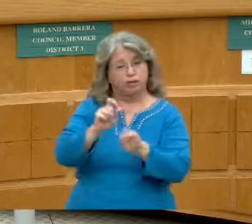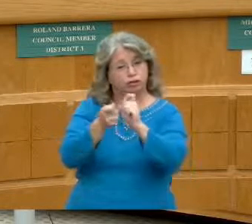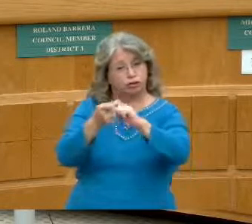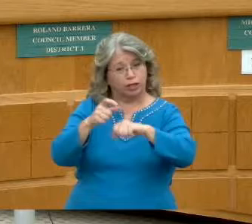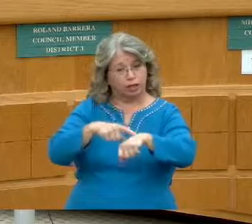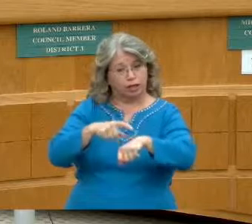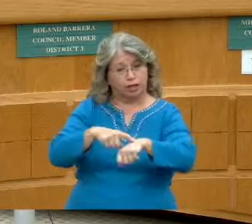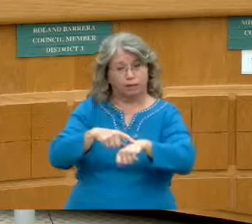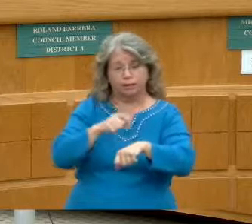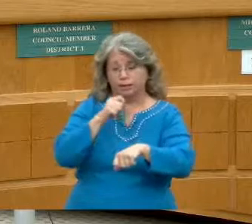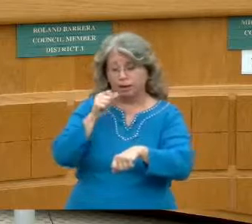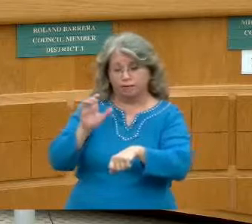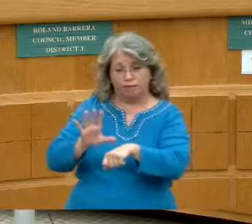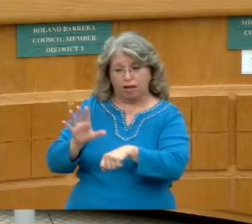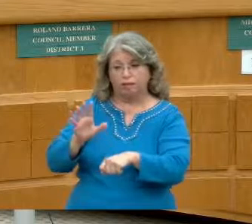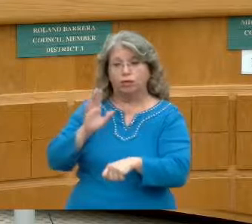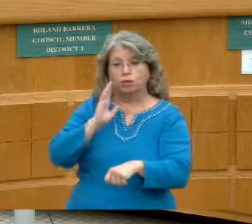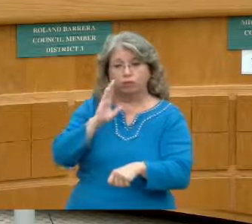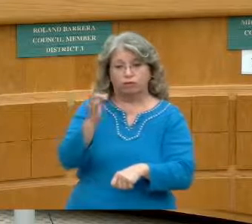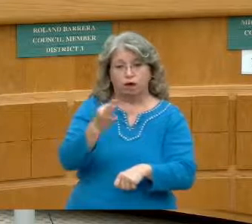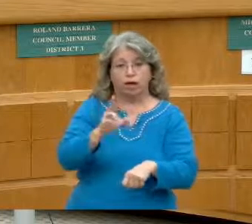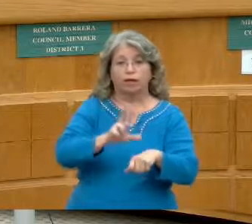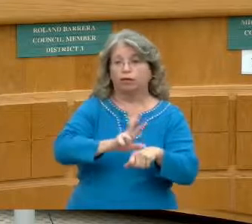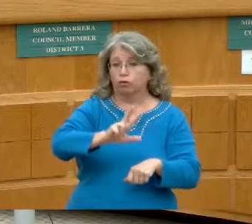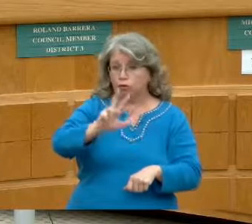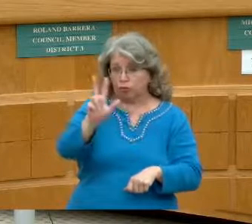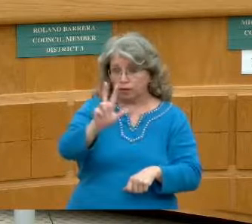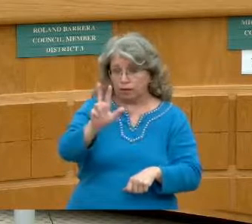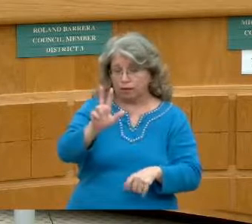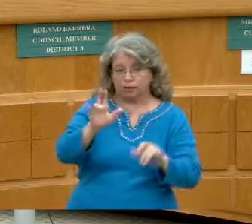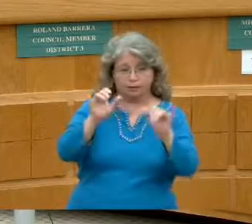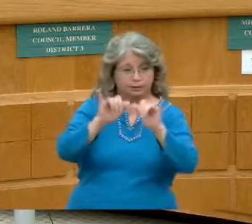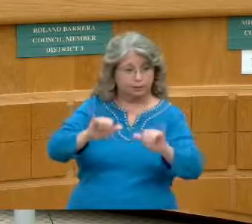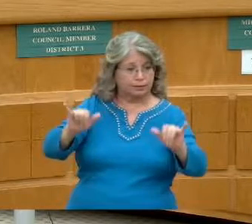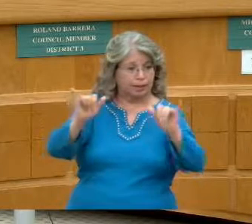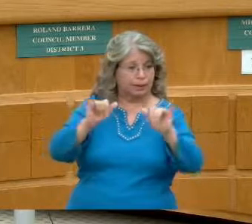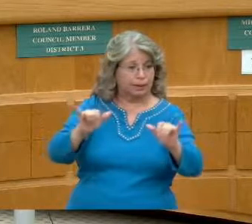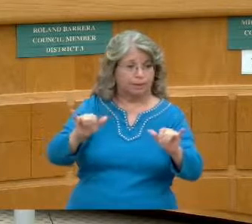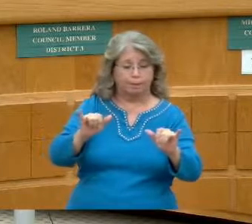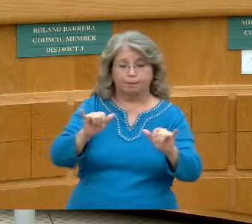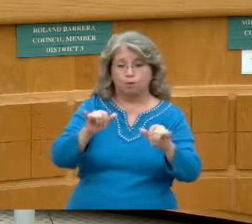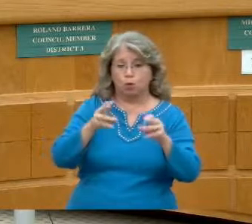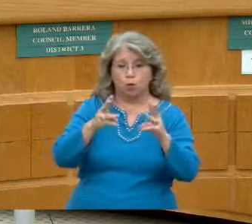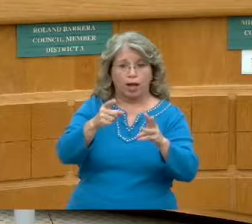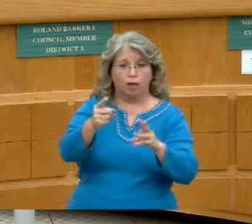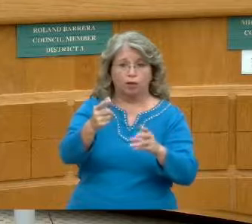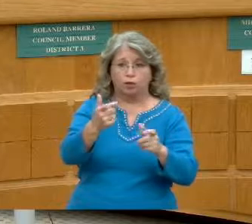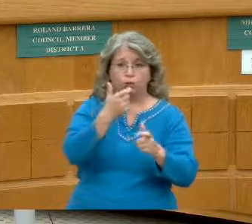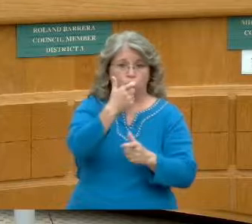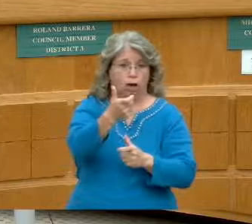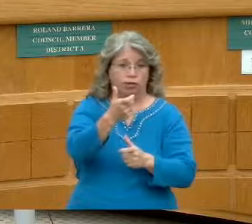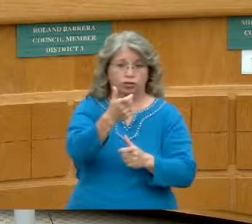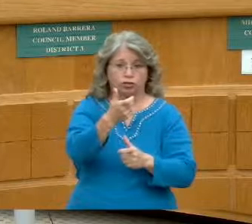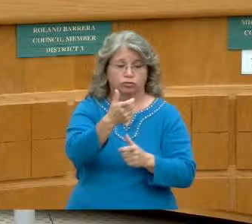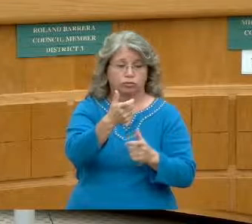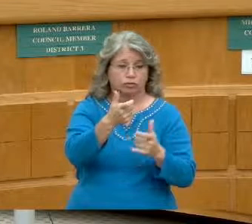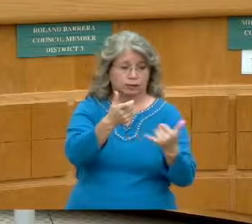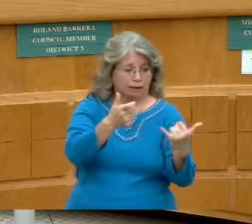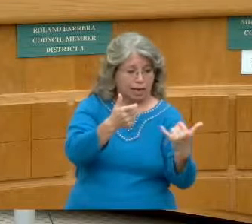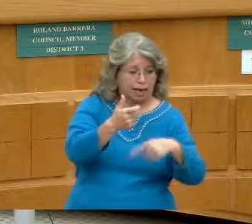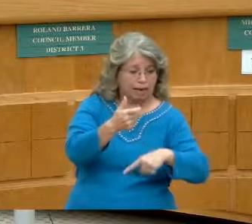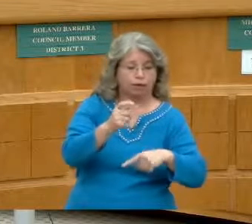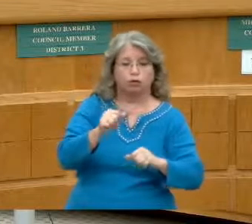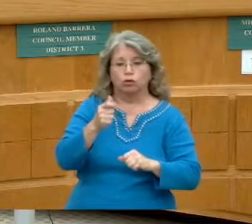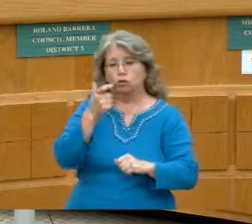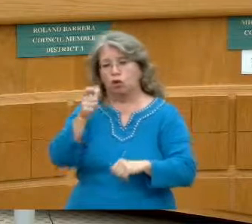traditional 5 o'clock, but 3 o'clock, same channels and venues that you watch for this, you'll watch on Friday at 3